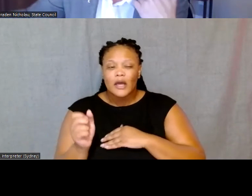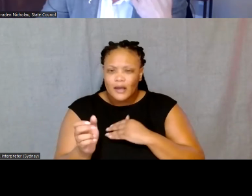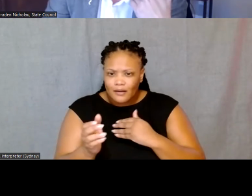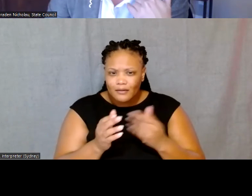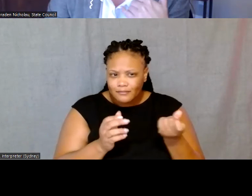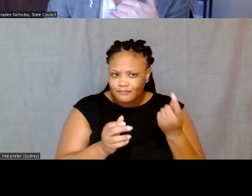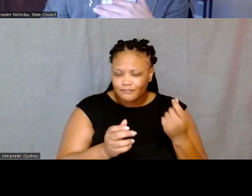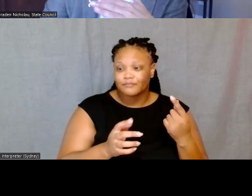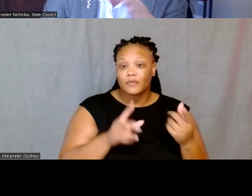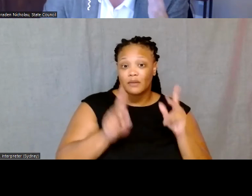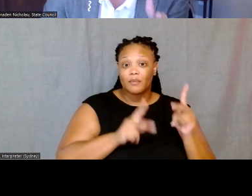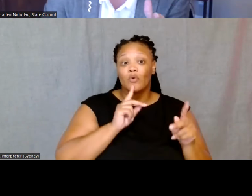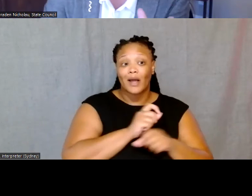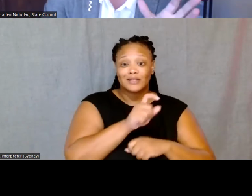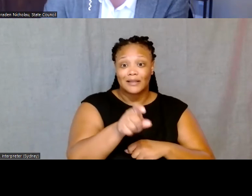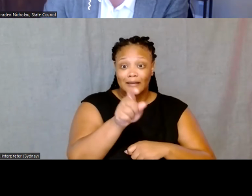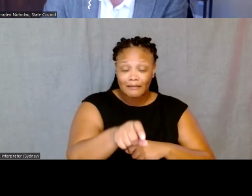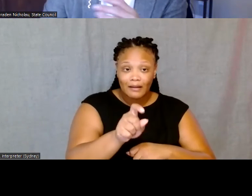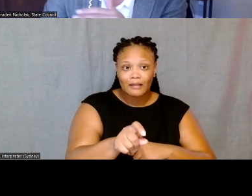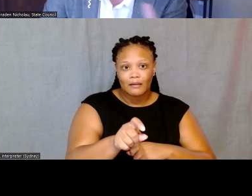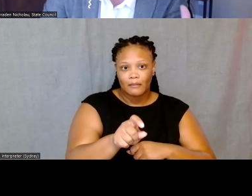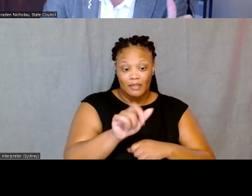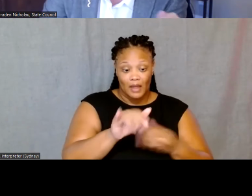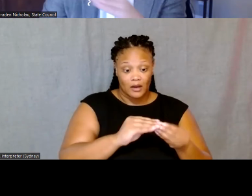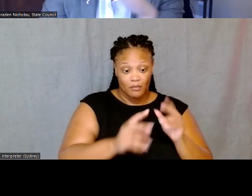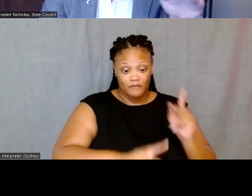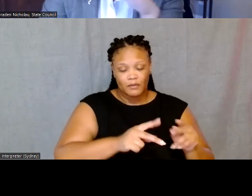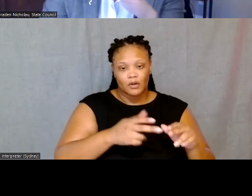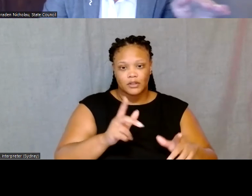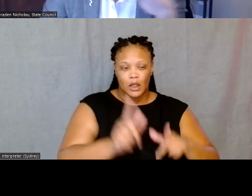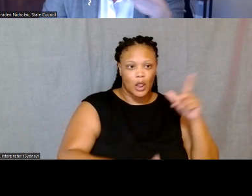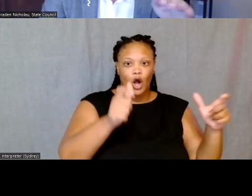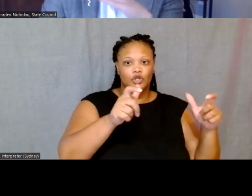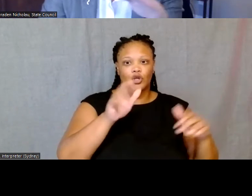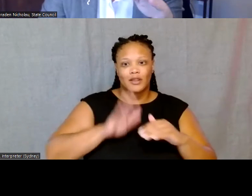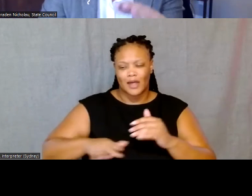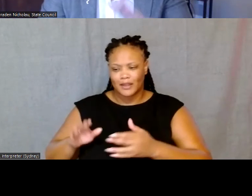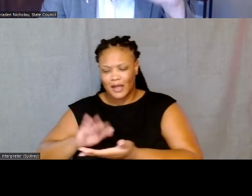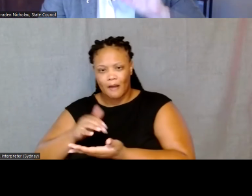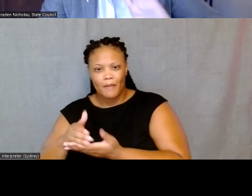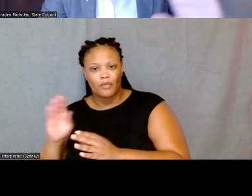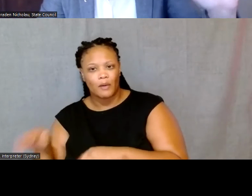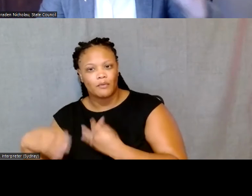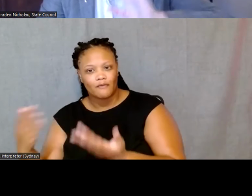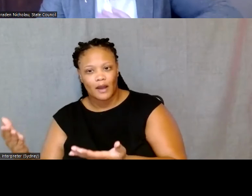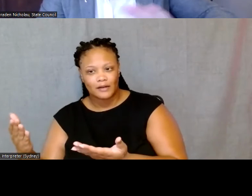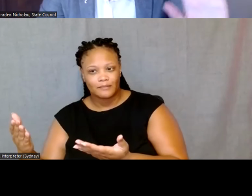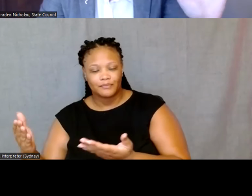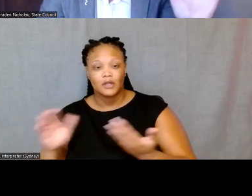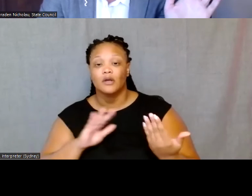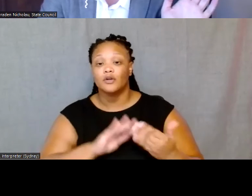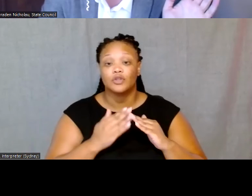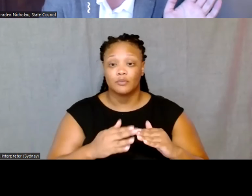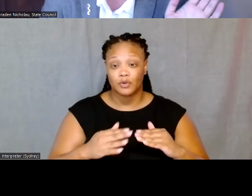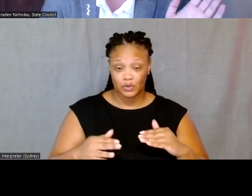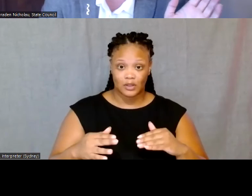amount. And so when TCAC proposed cutting those accessible housing requirements in half, the community came